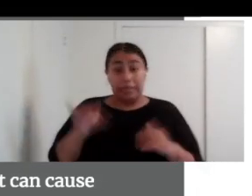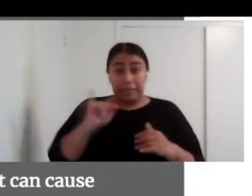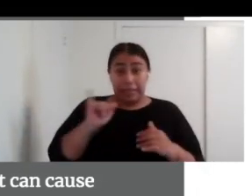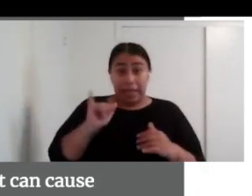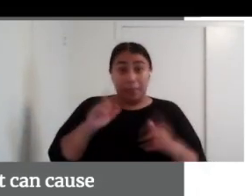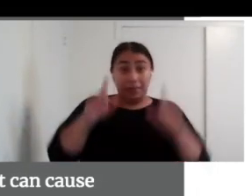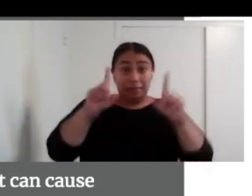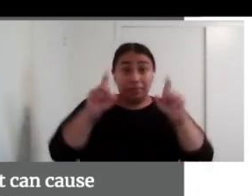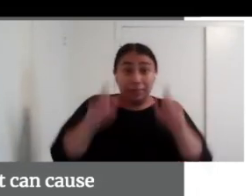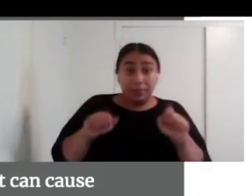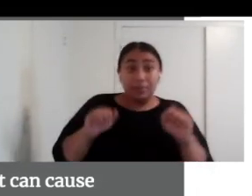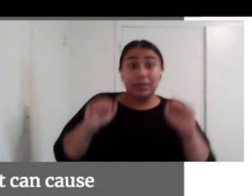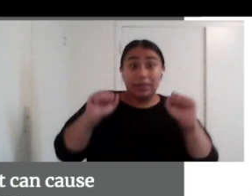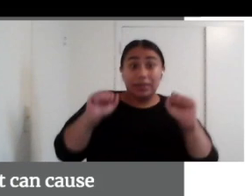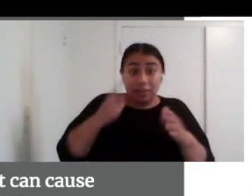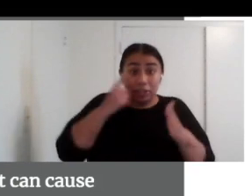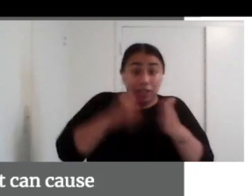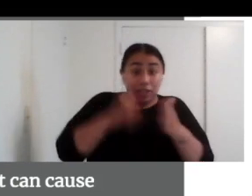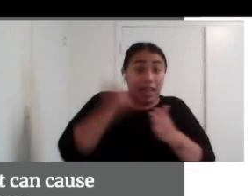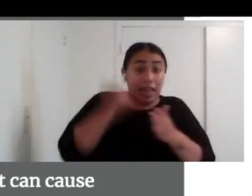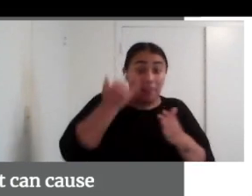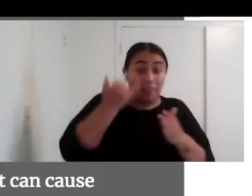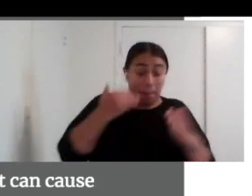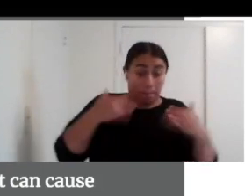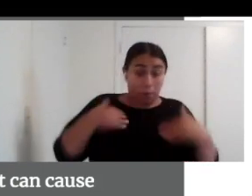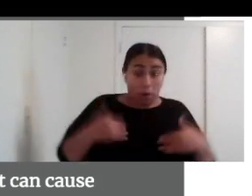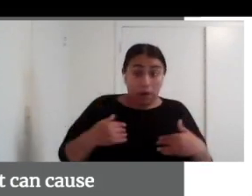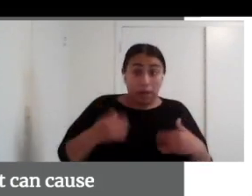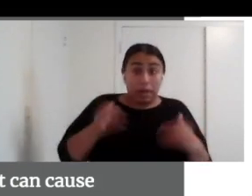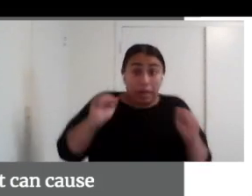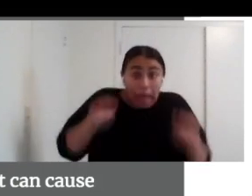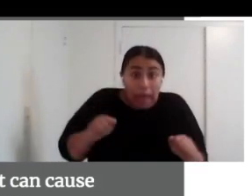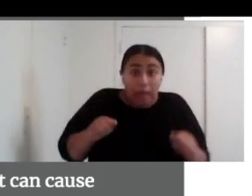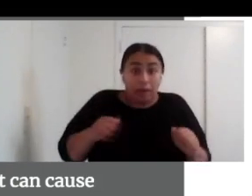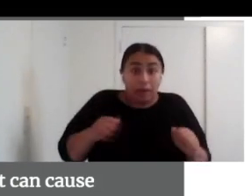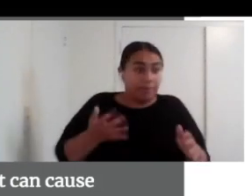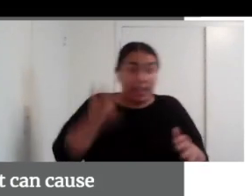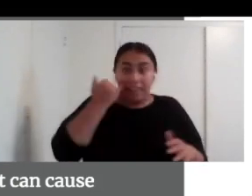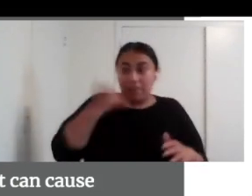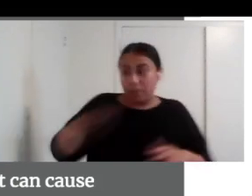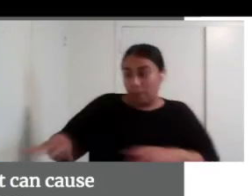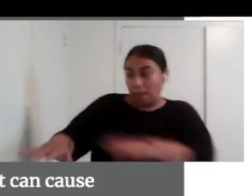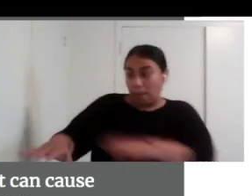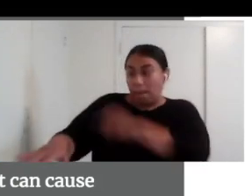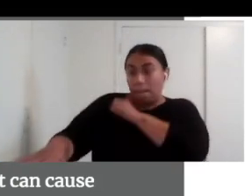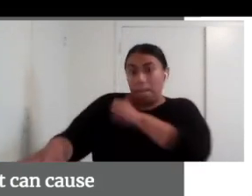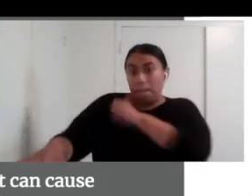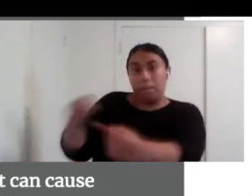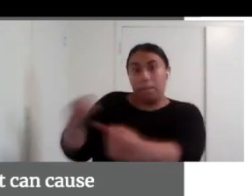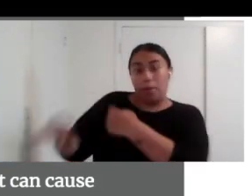After an MRI, a physician may choose to do what is called an EP test. Okay, that's an invoked